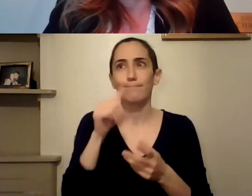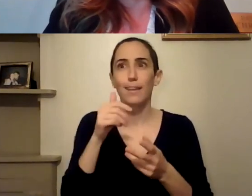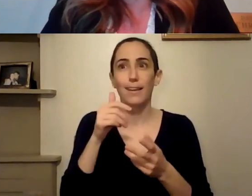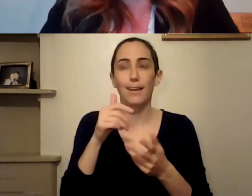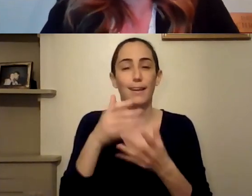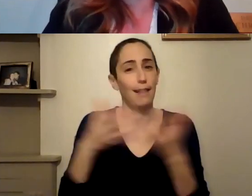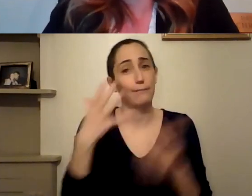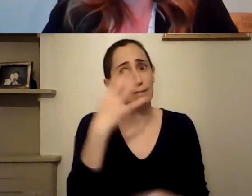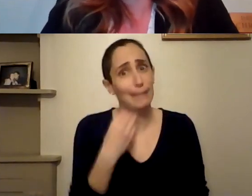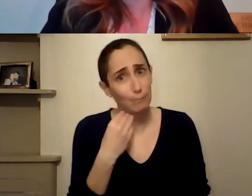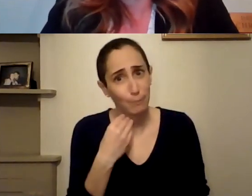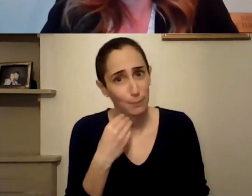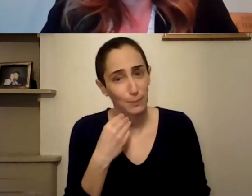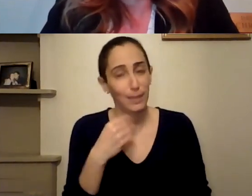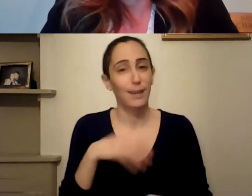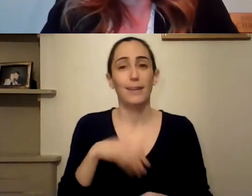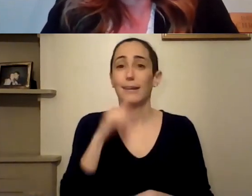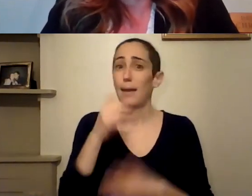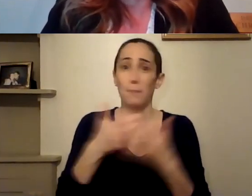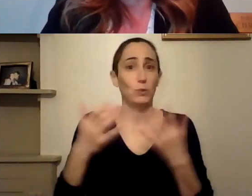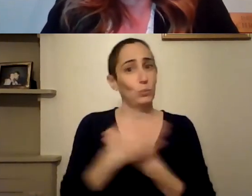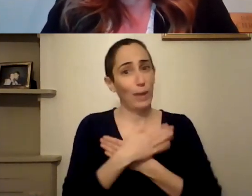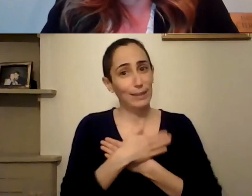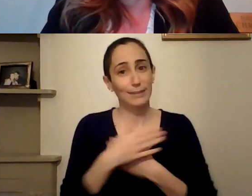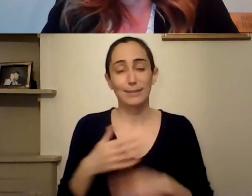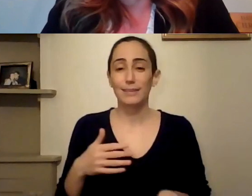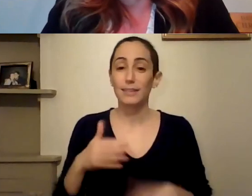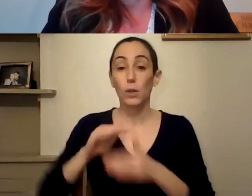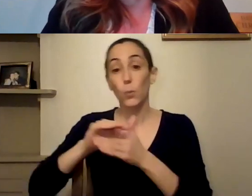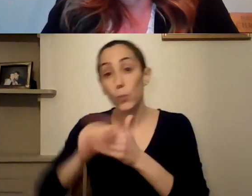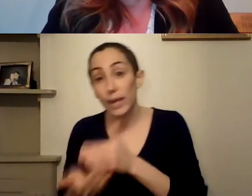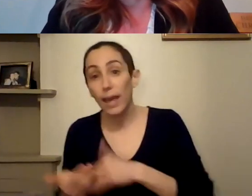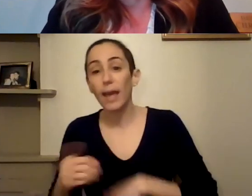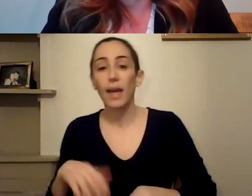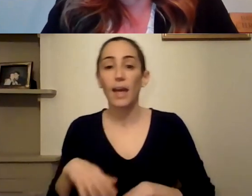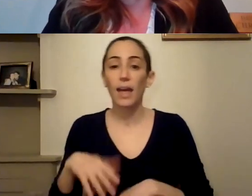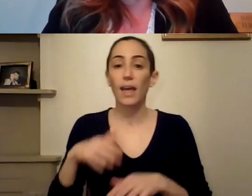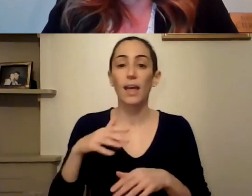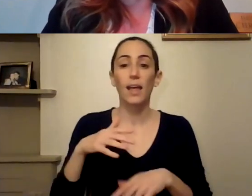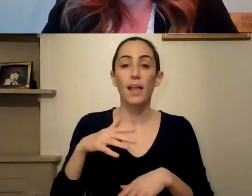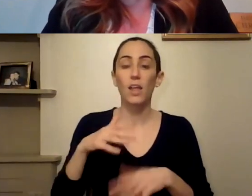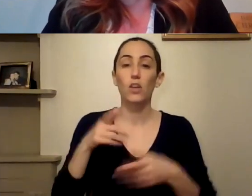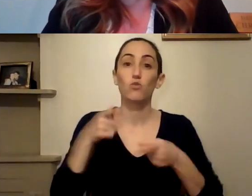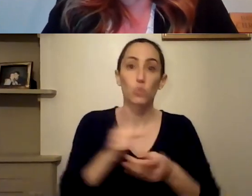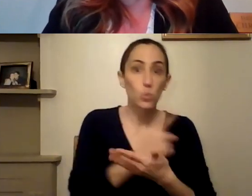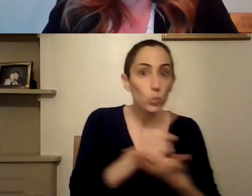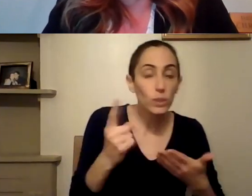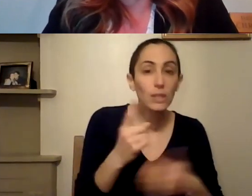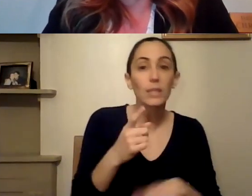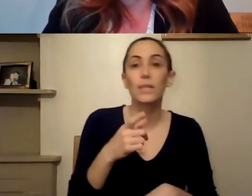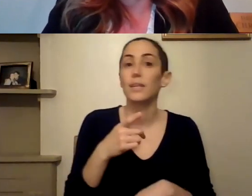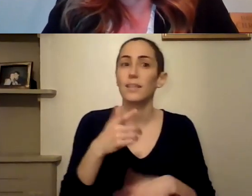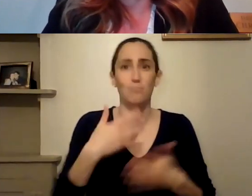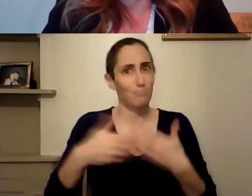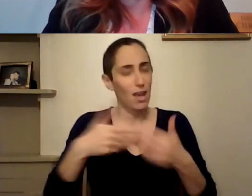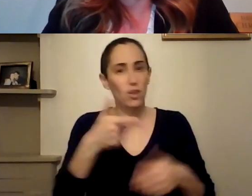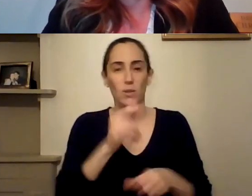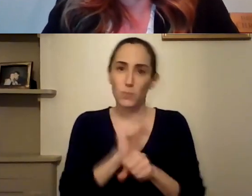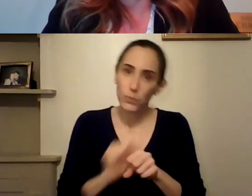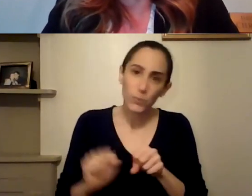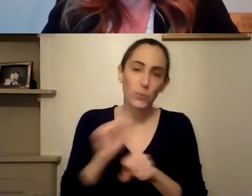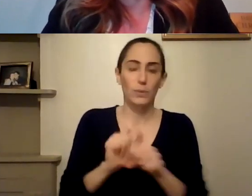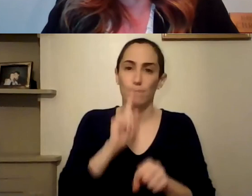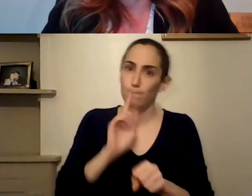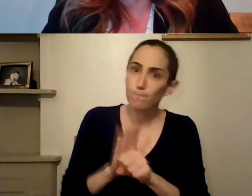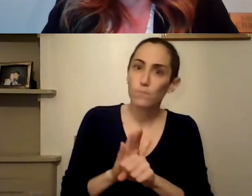and rest, whether that be during the weekend or during the week or on the weekends. They've been extremely dedicated to making sure